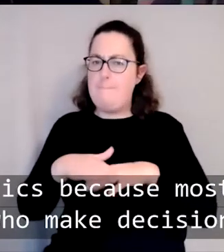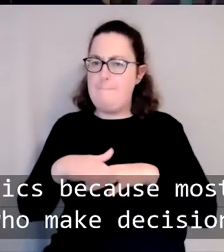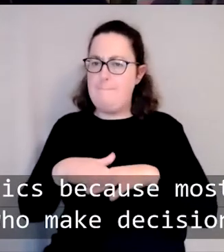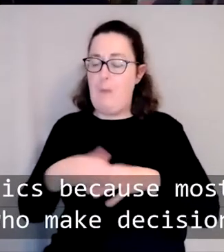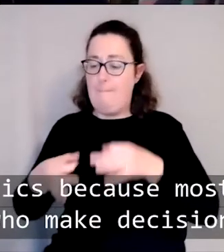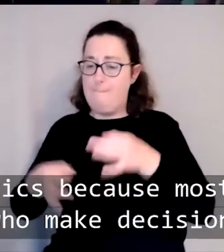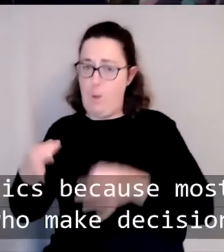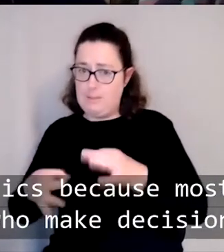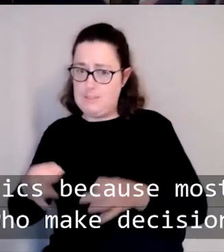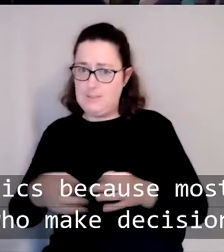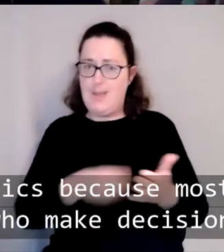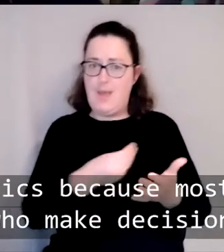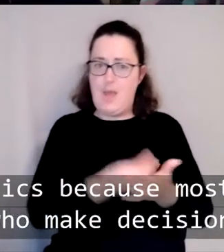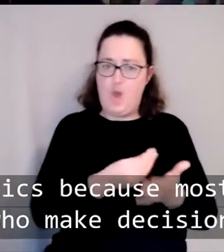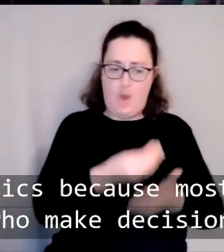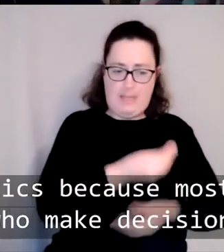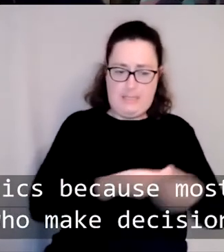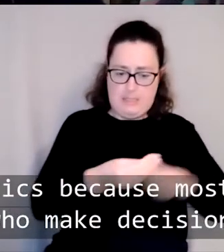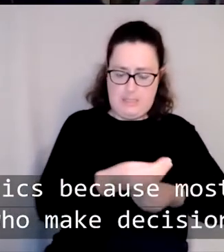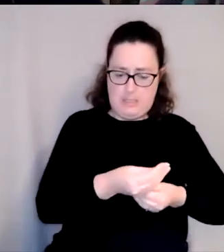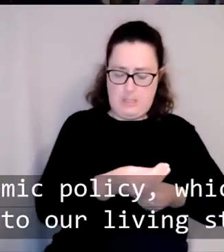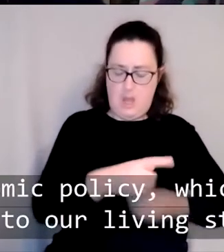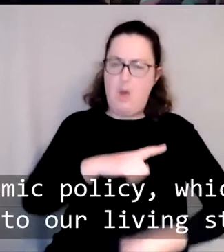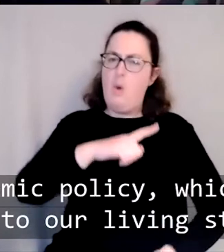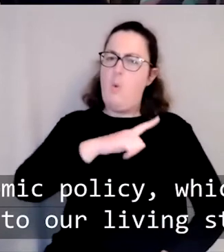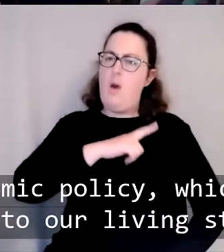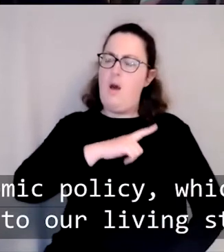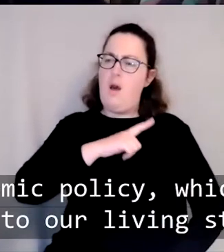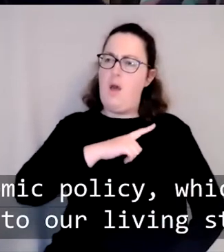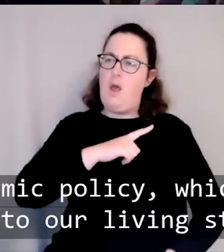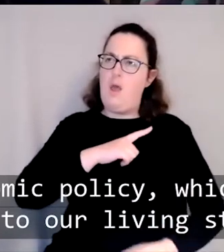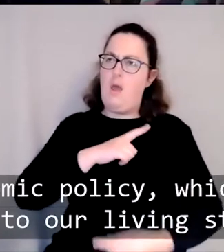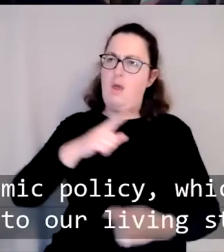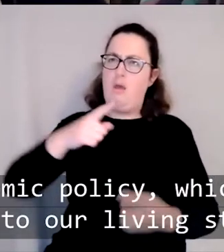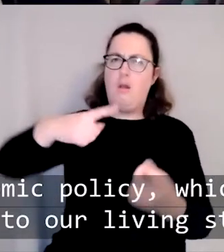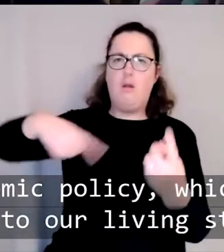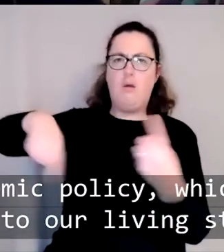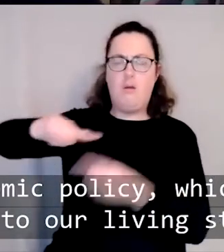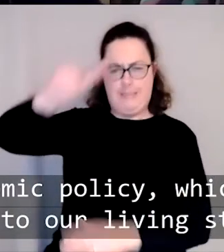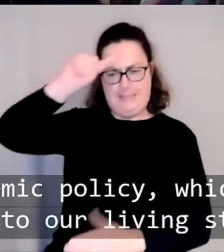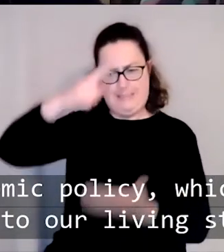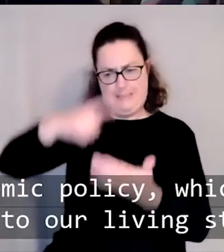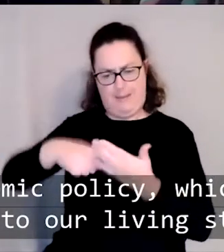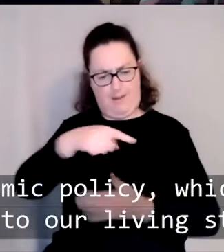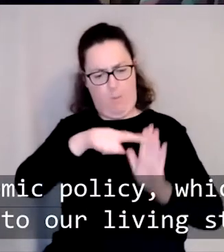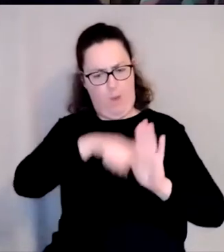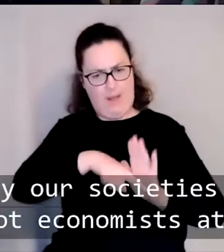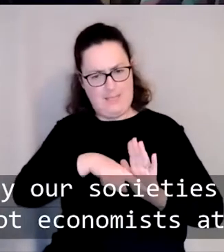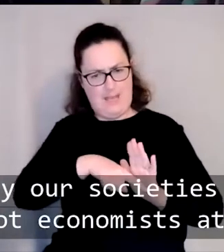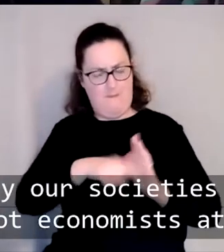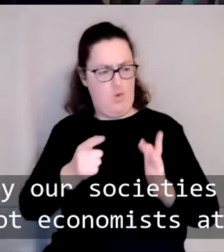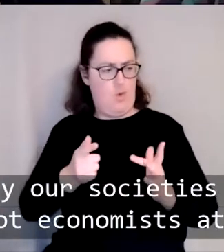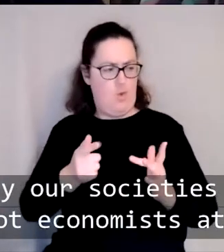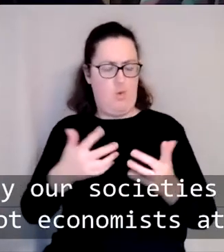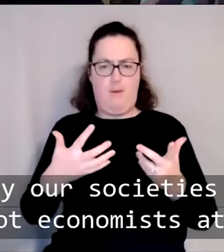politics, because most of the people who make decisions about economic policy, which is crucial to our, you know, living standards and